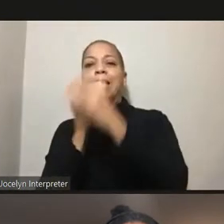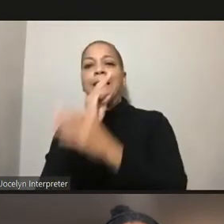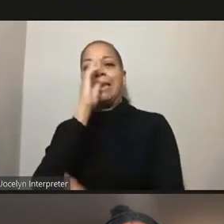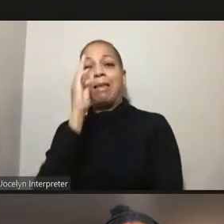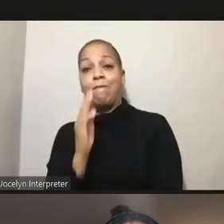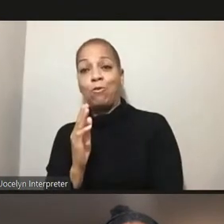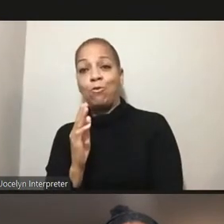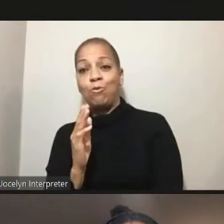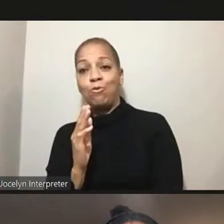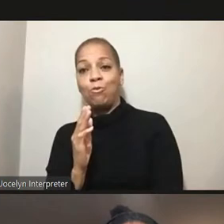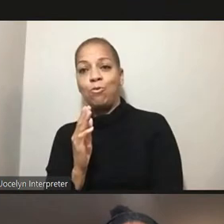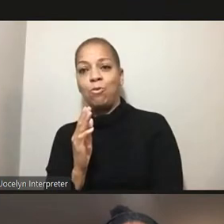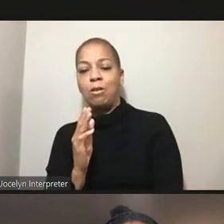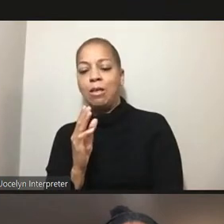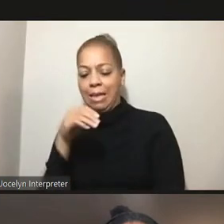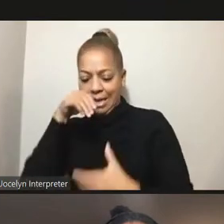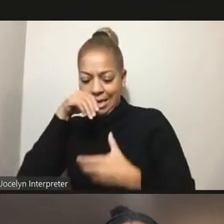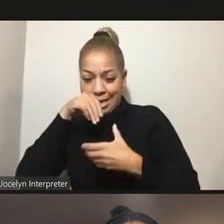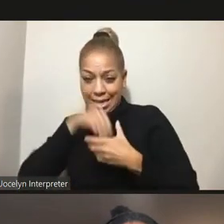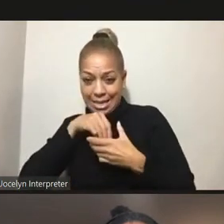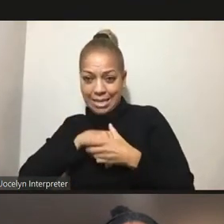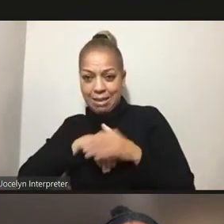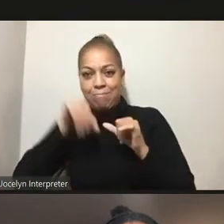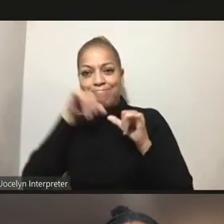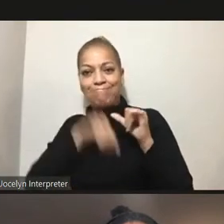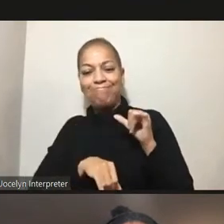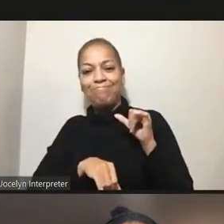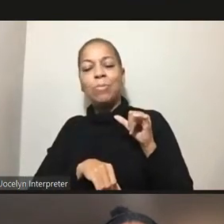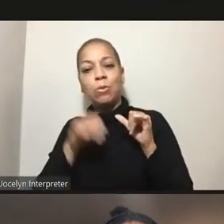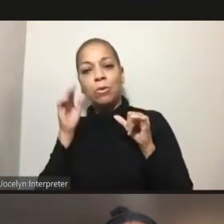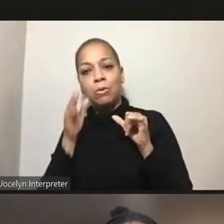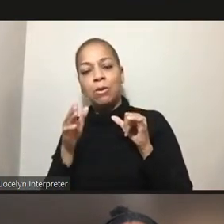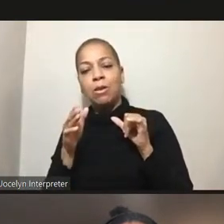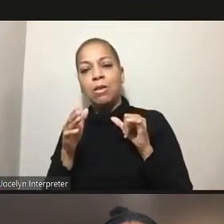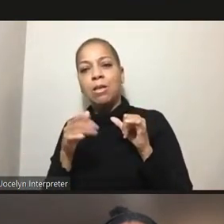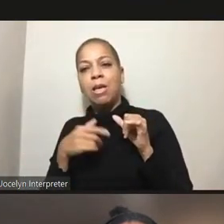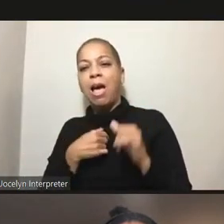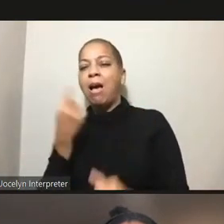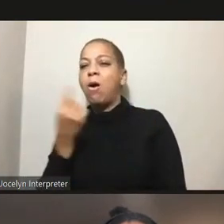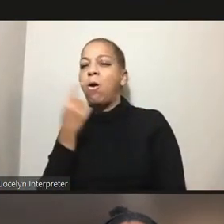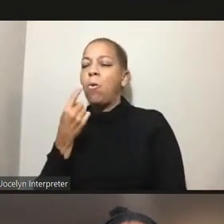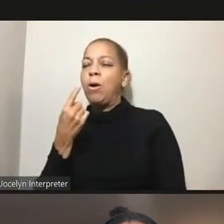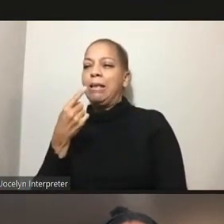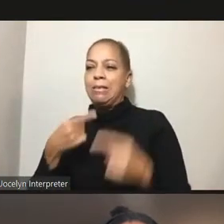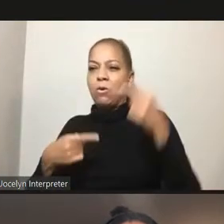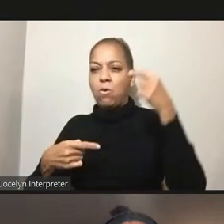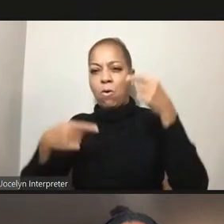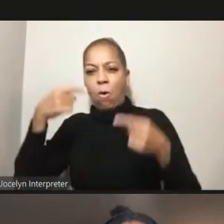housed within us. And so I always argue